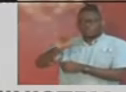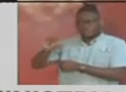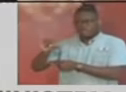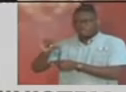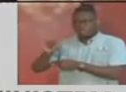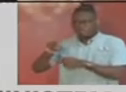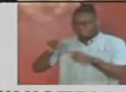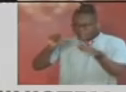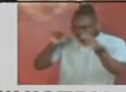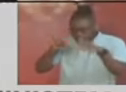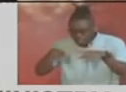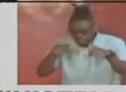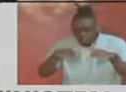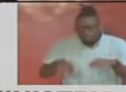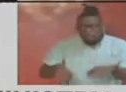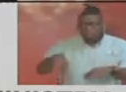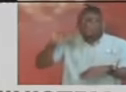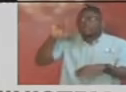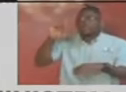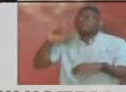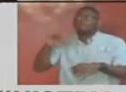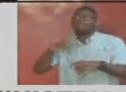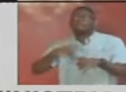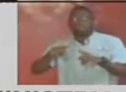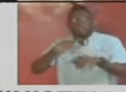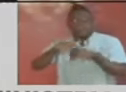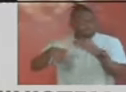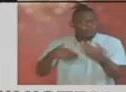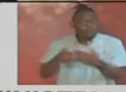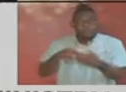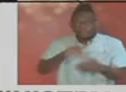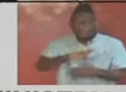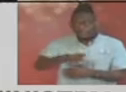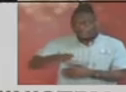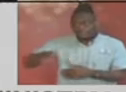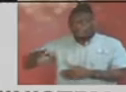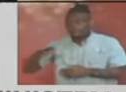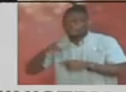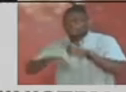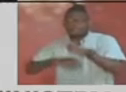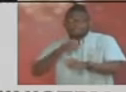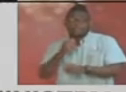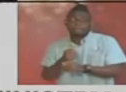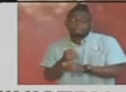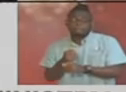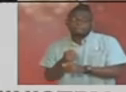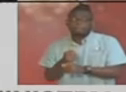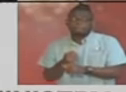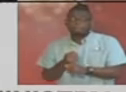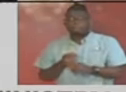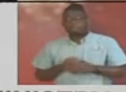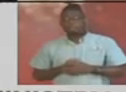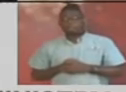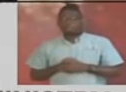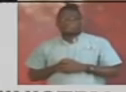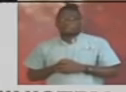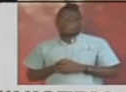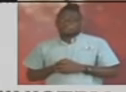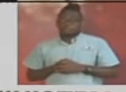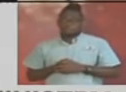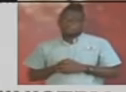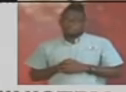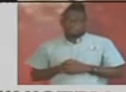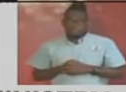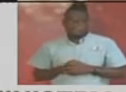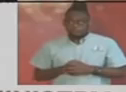so, we test for all the variants, a variation from the COVID-19 gene sequence, and we have